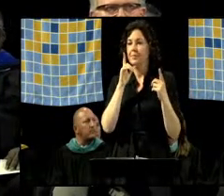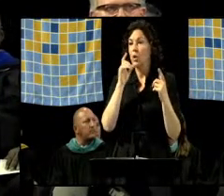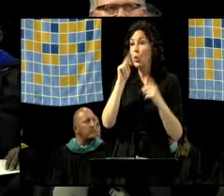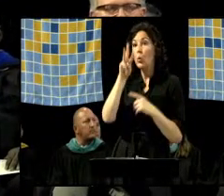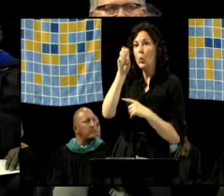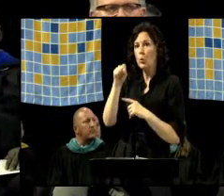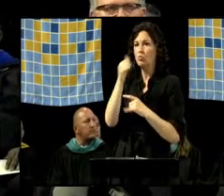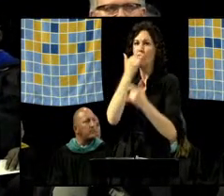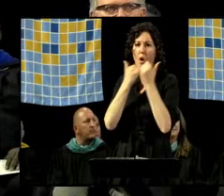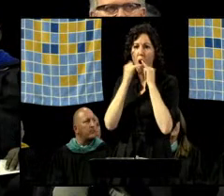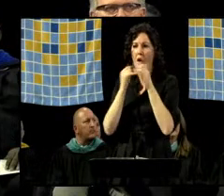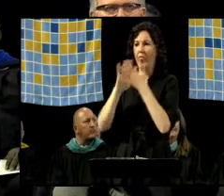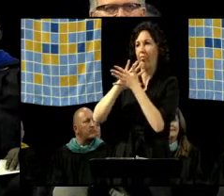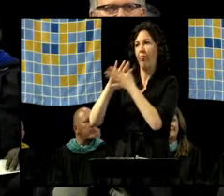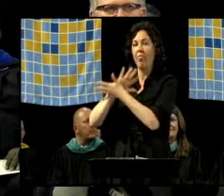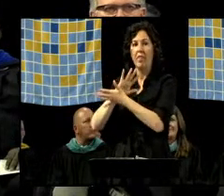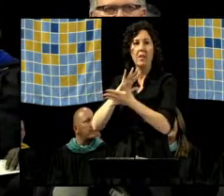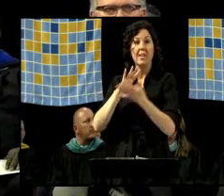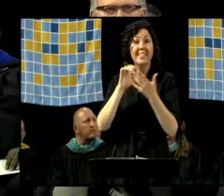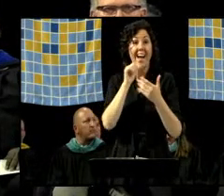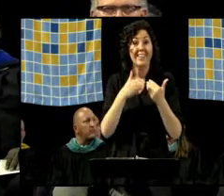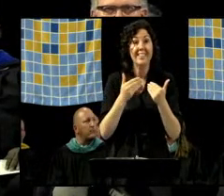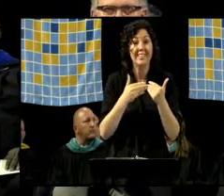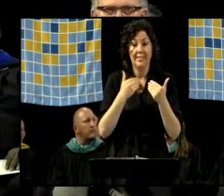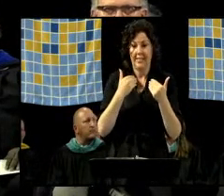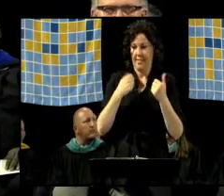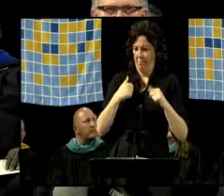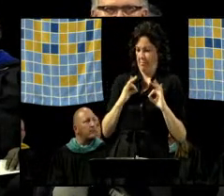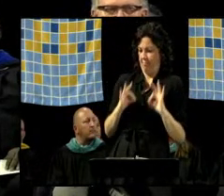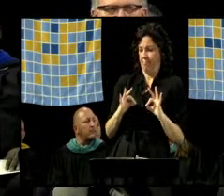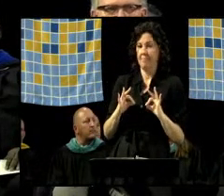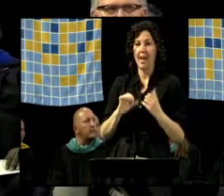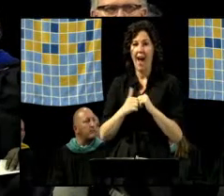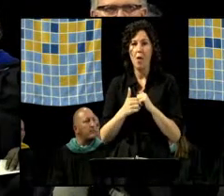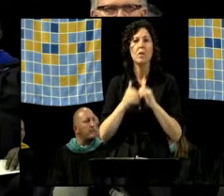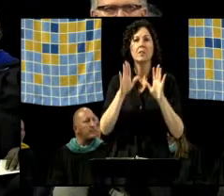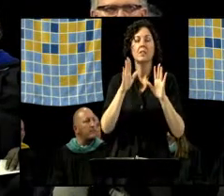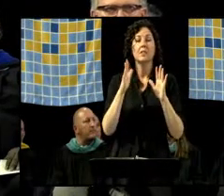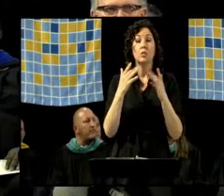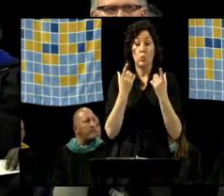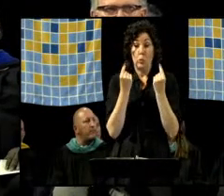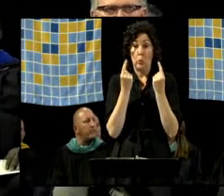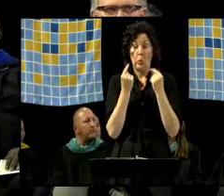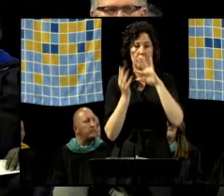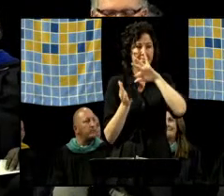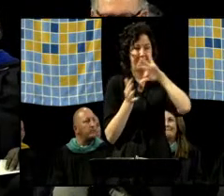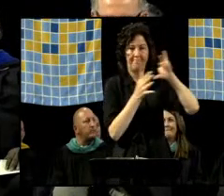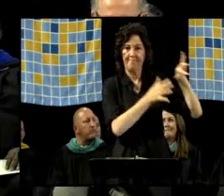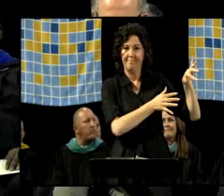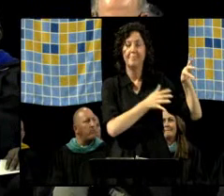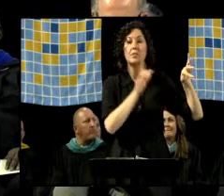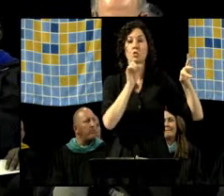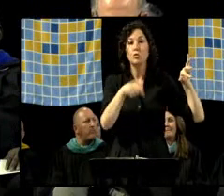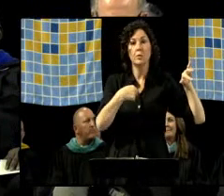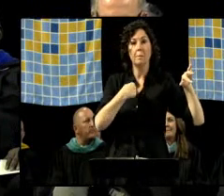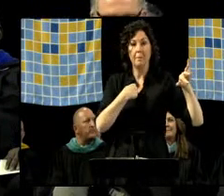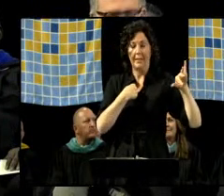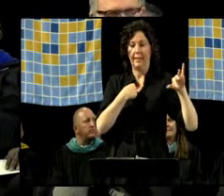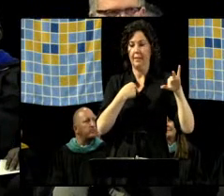that are meaningful, qualities such as honesty, selflessness, and good character. In other words,